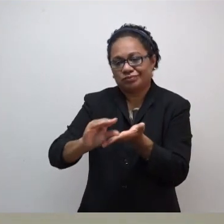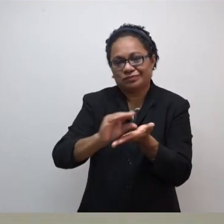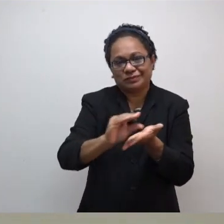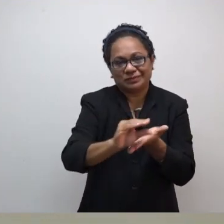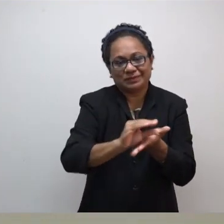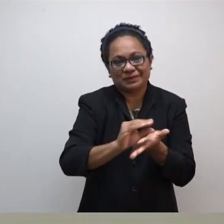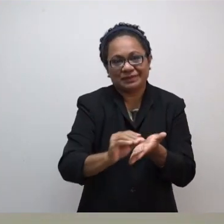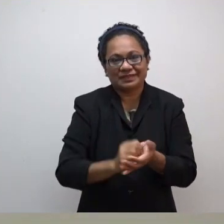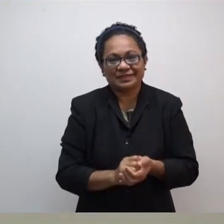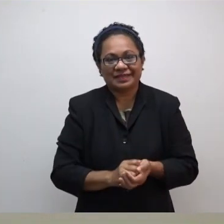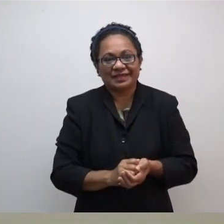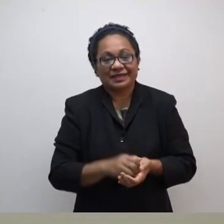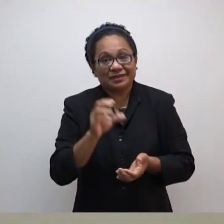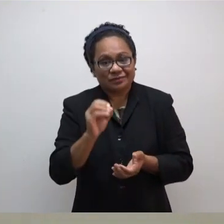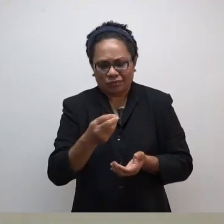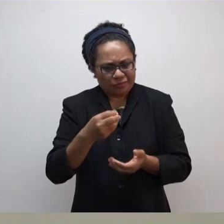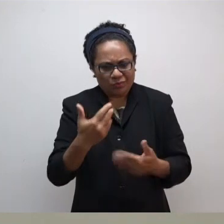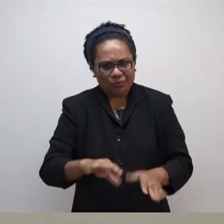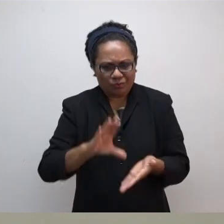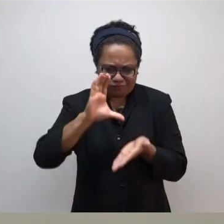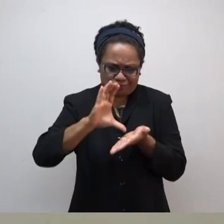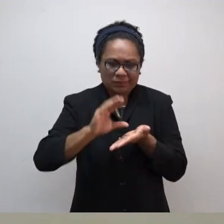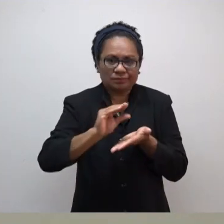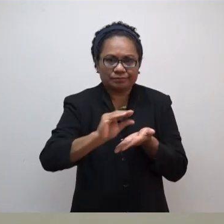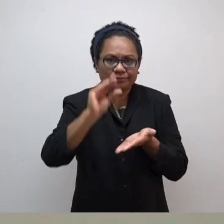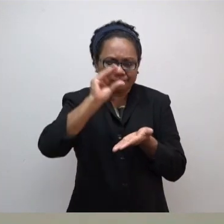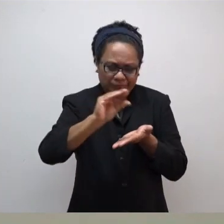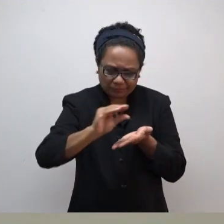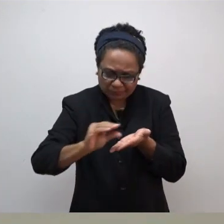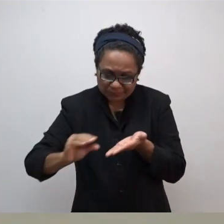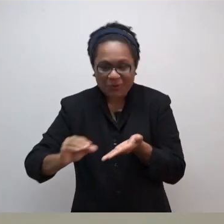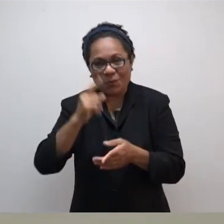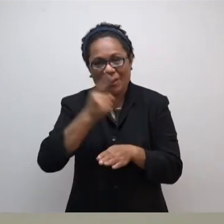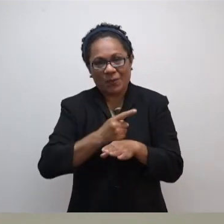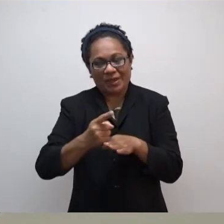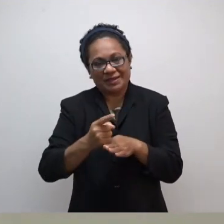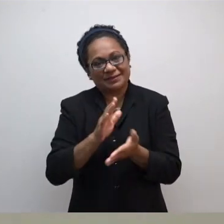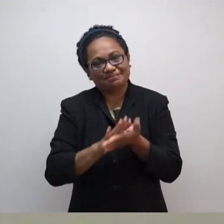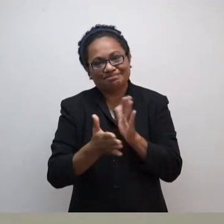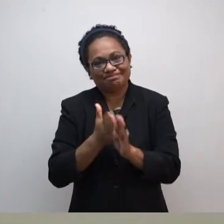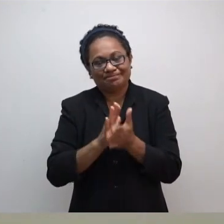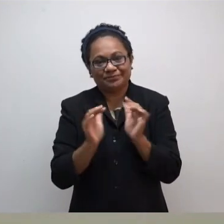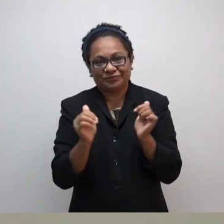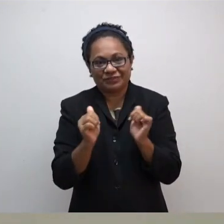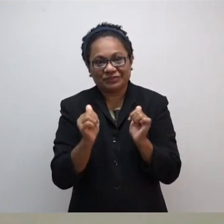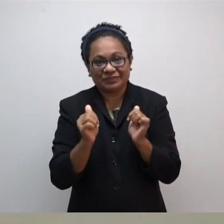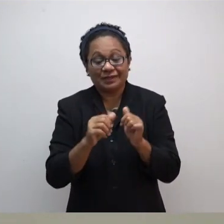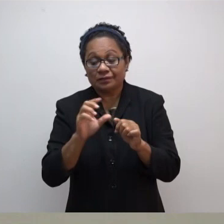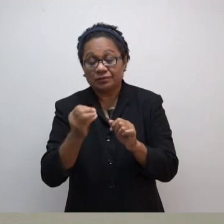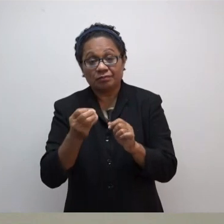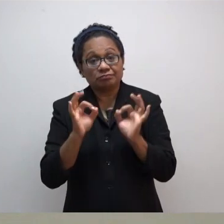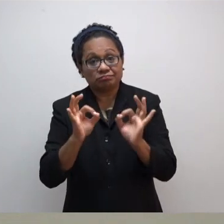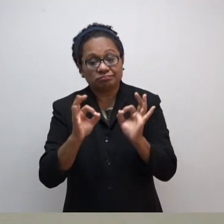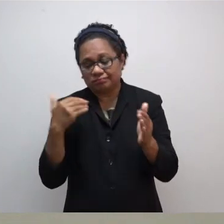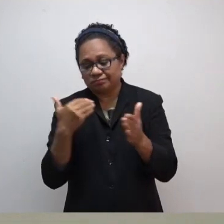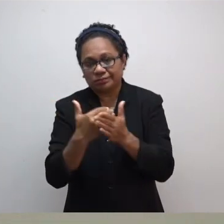been paid out this amount of money within a week. So obviously, it has been a very